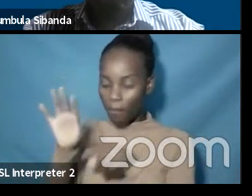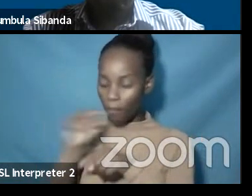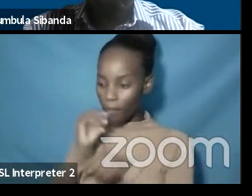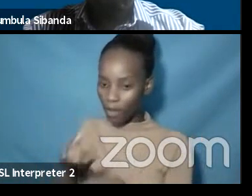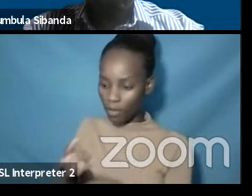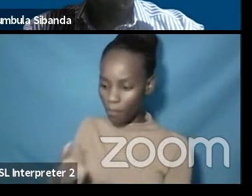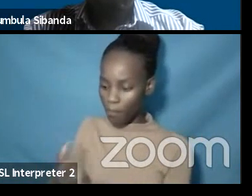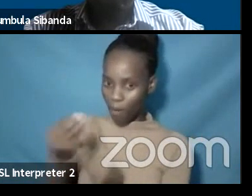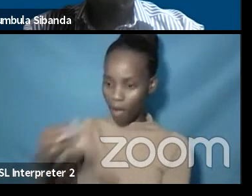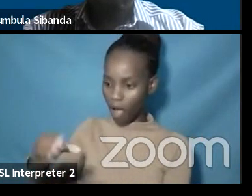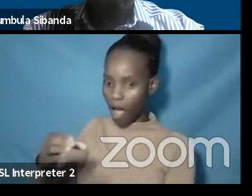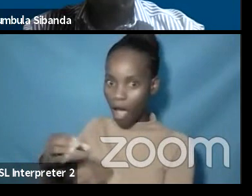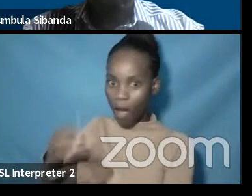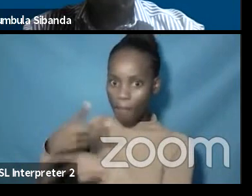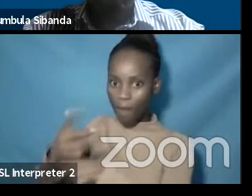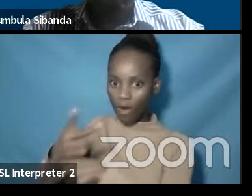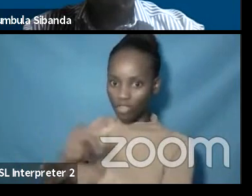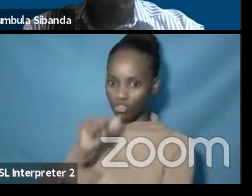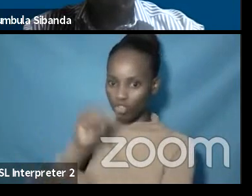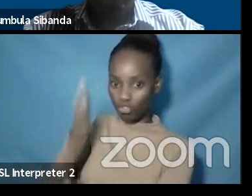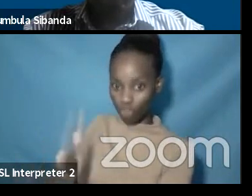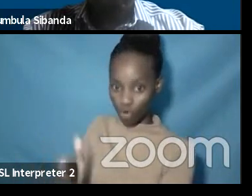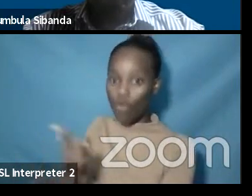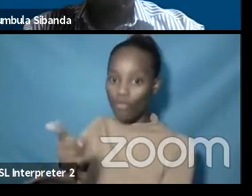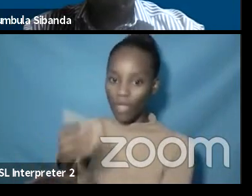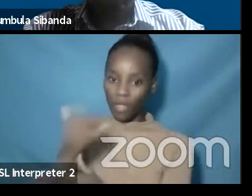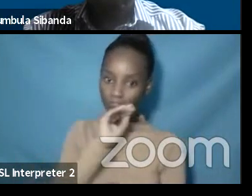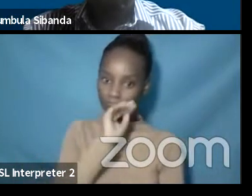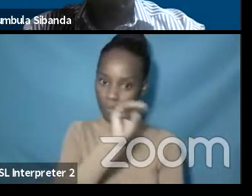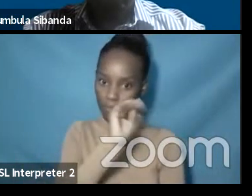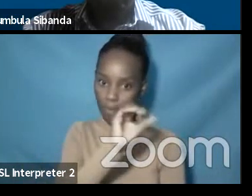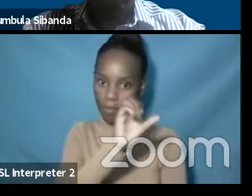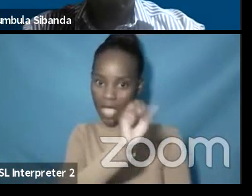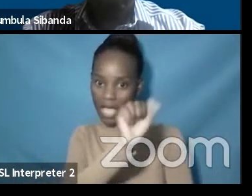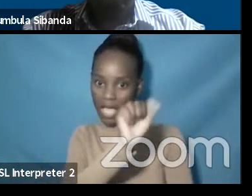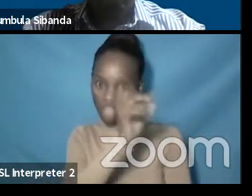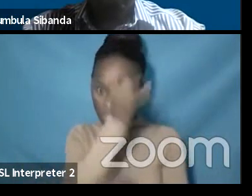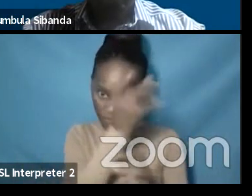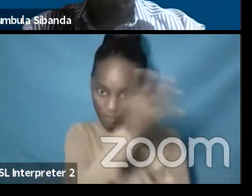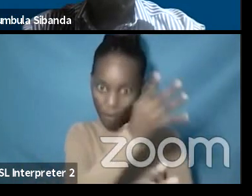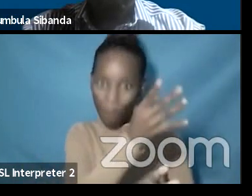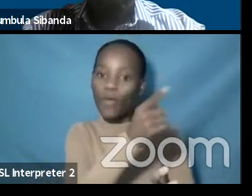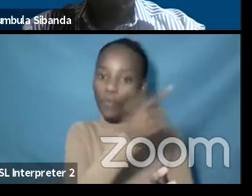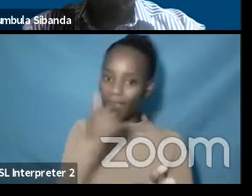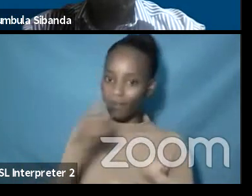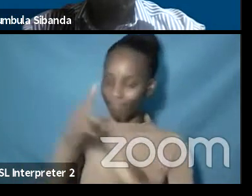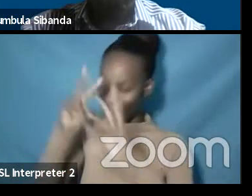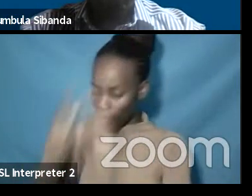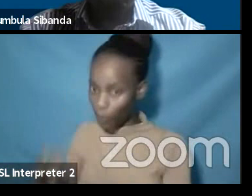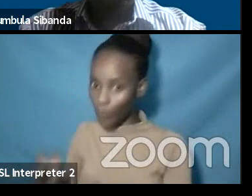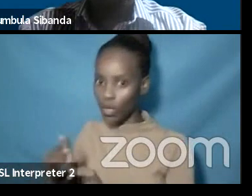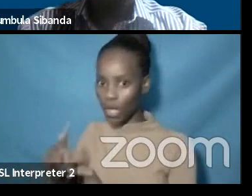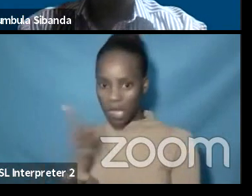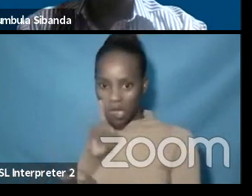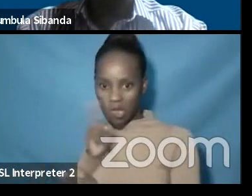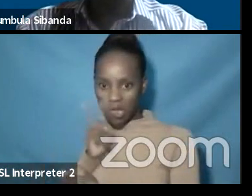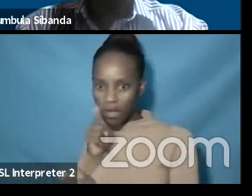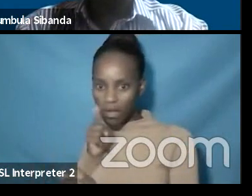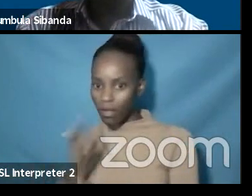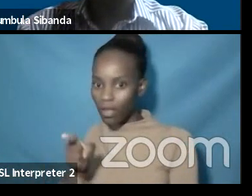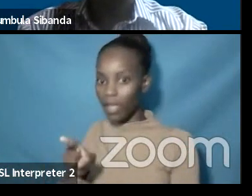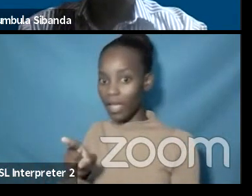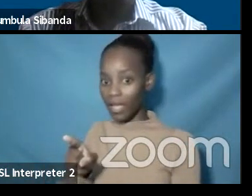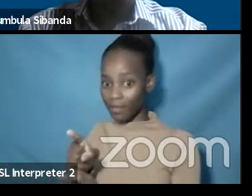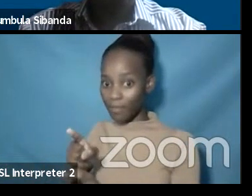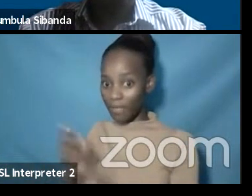SARS, and we can then engage with them together with these attorneys to look at whether the products are trademark specific and